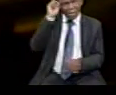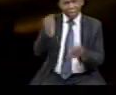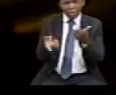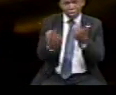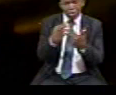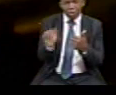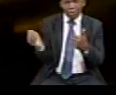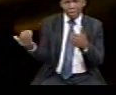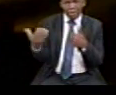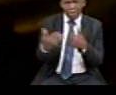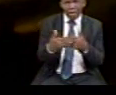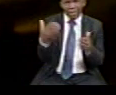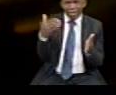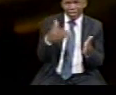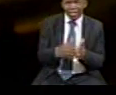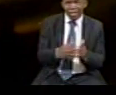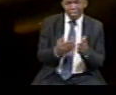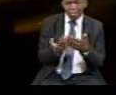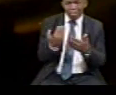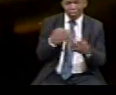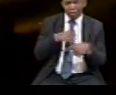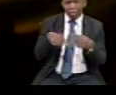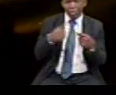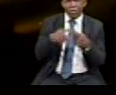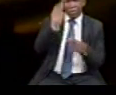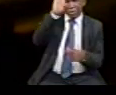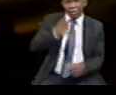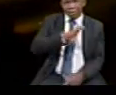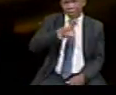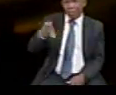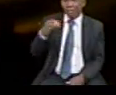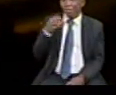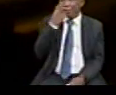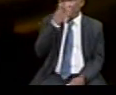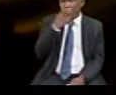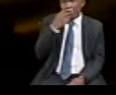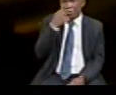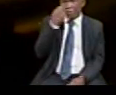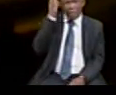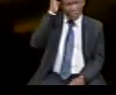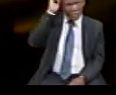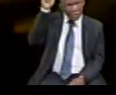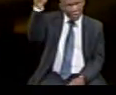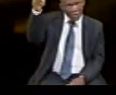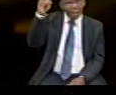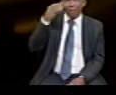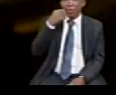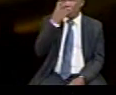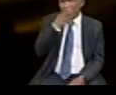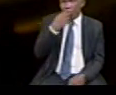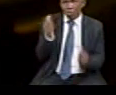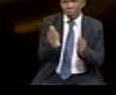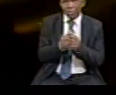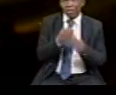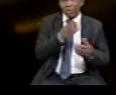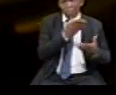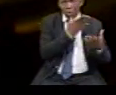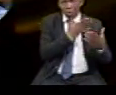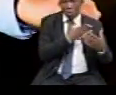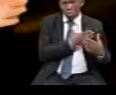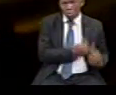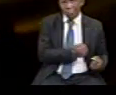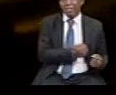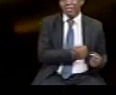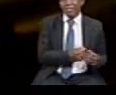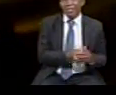again. Before he went to the cross, he spoke with confidence of his coming again. What other assurance do you need? This